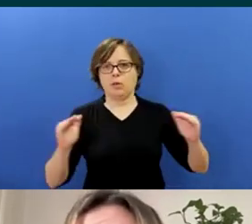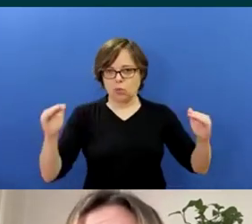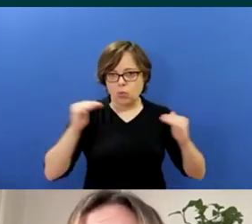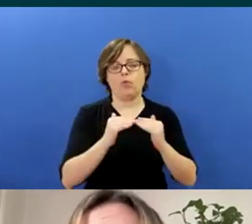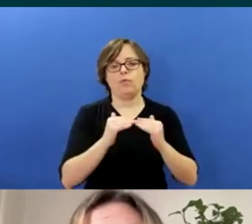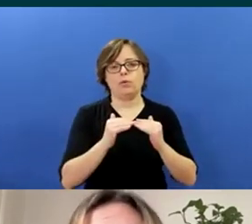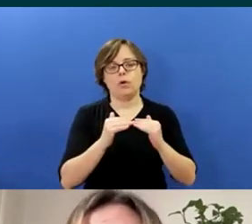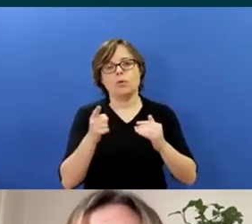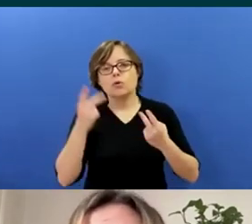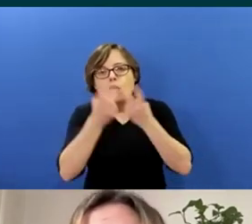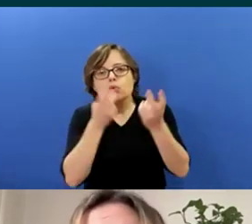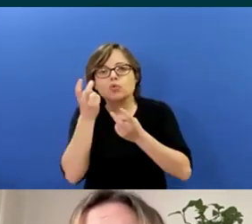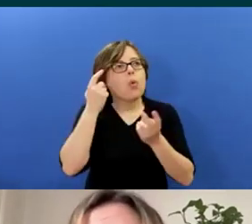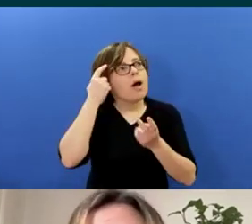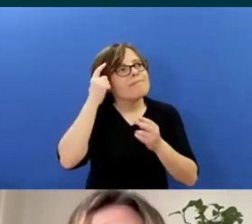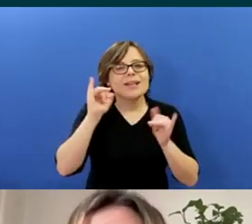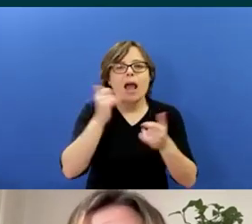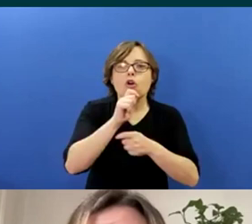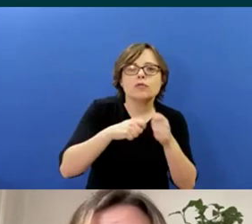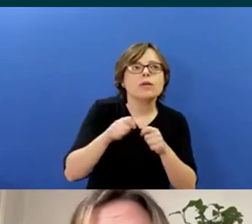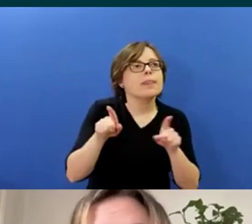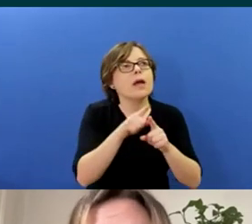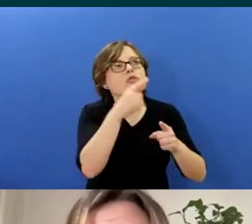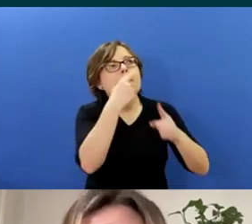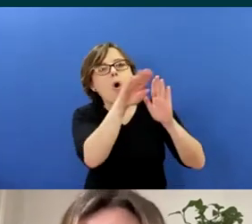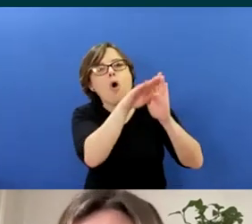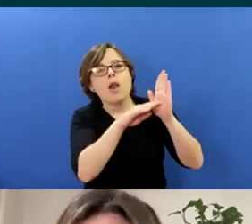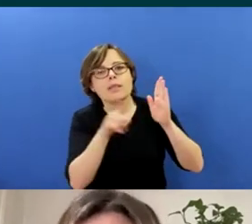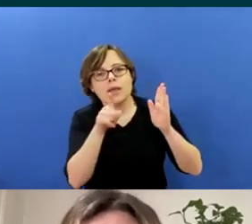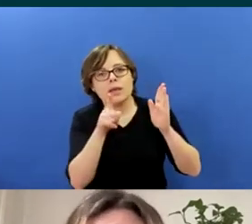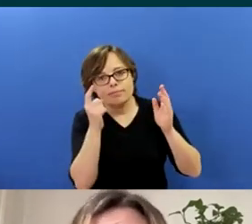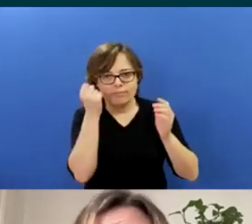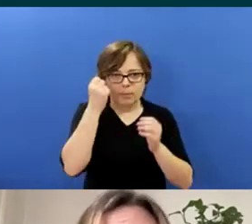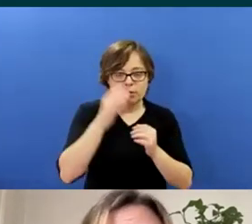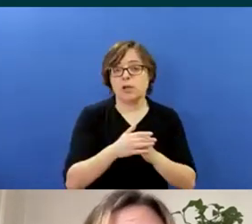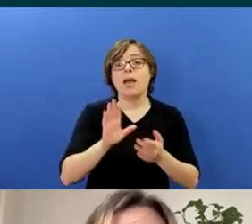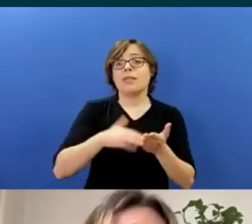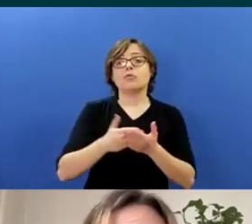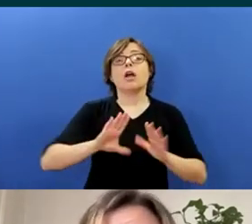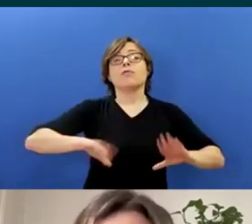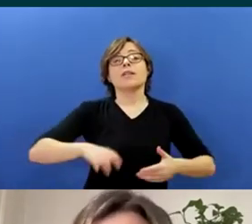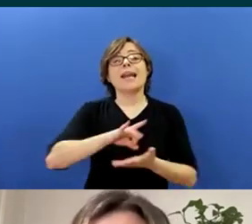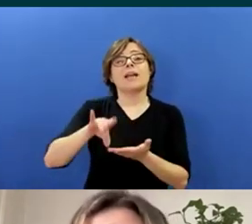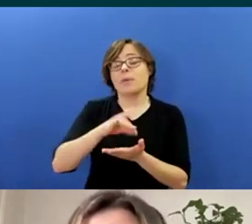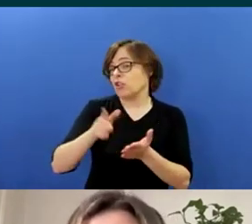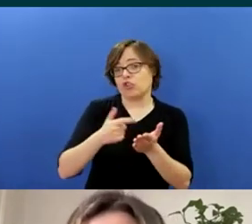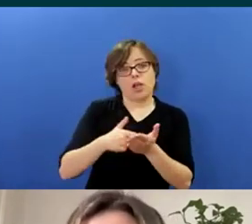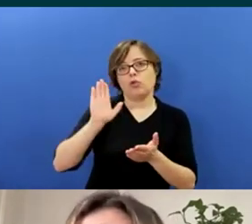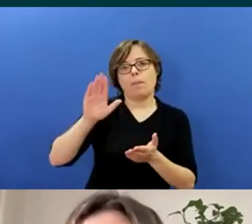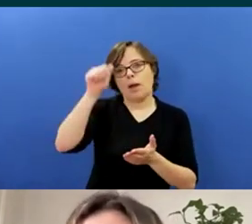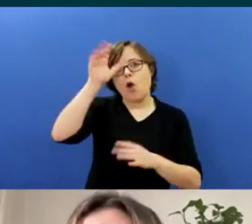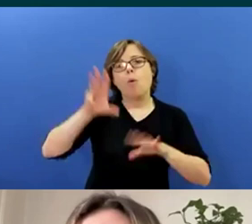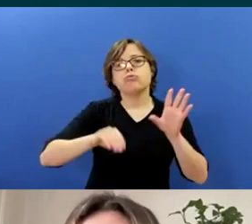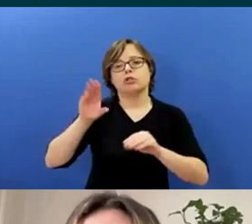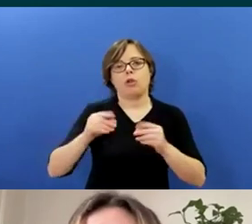For example, Swiss municipalities often use participatory budgets And we know that in Poland as